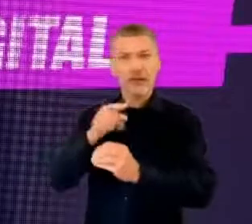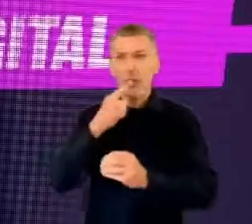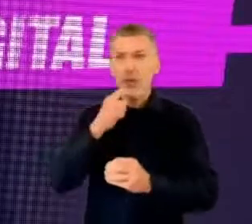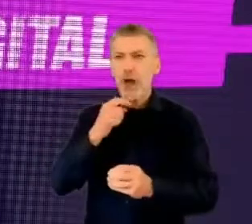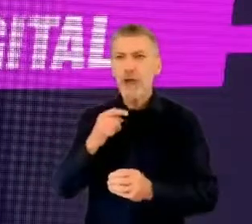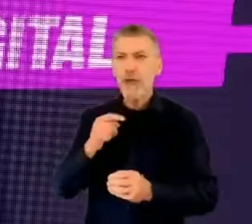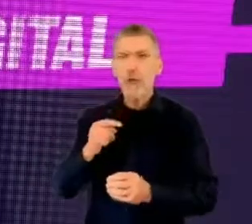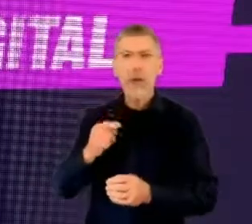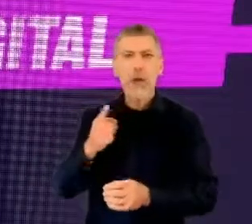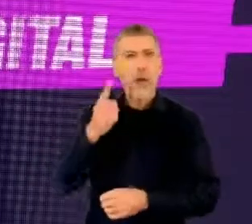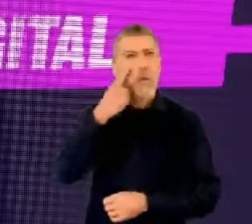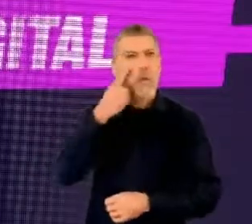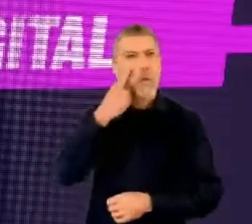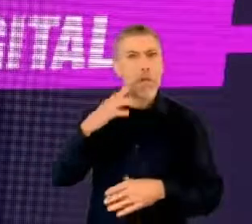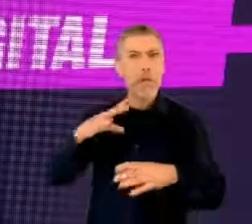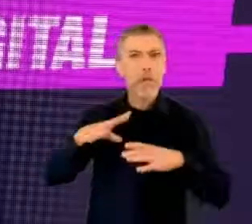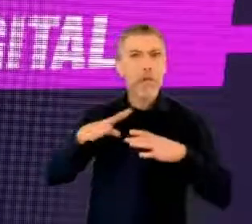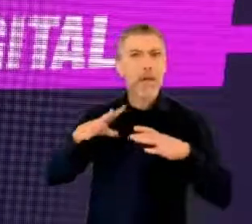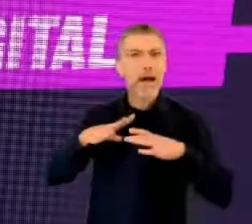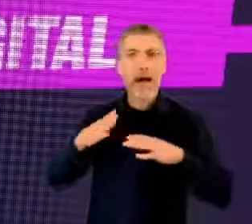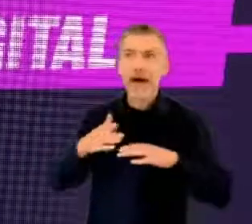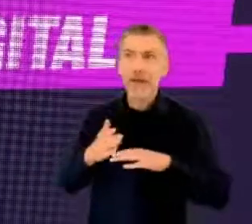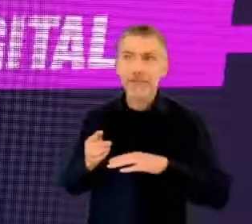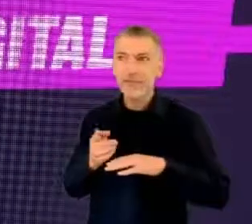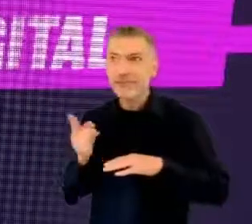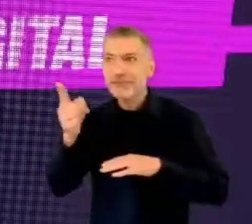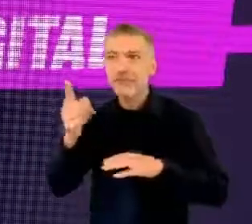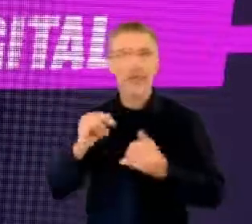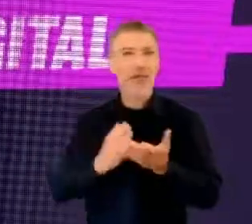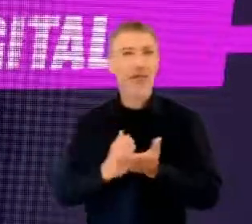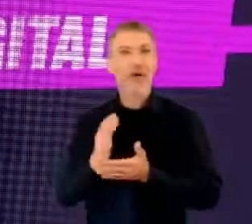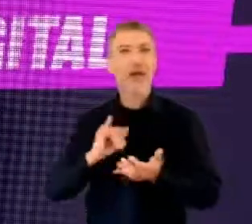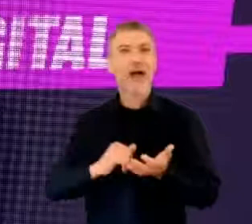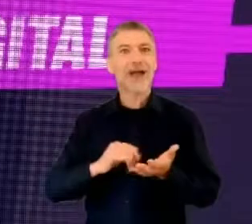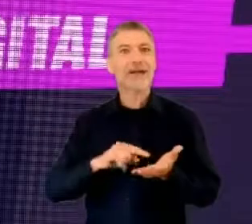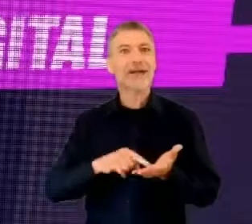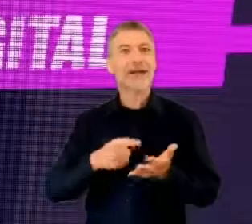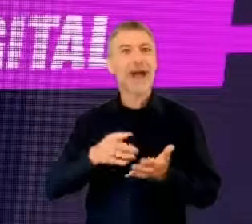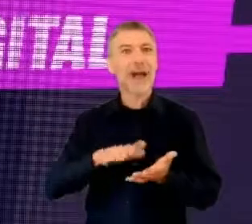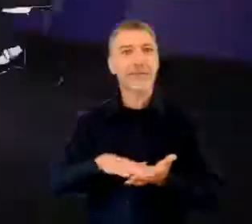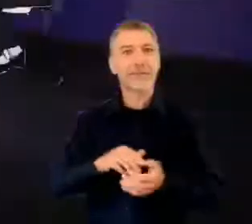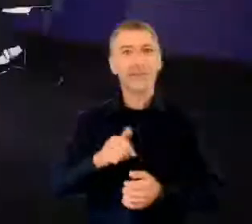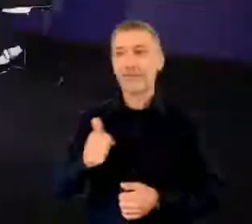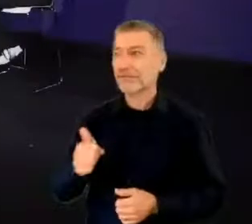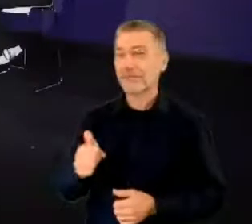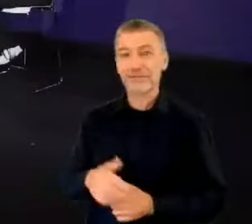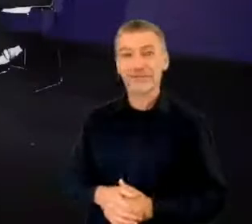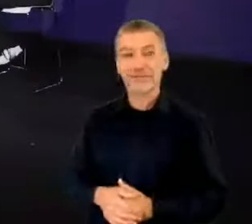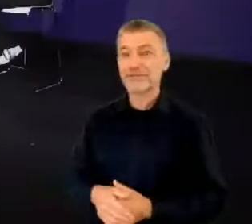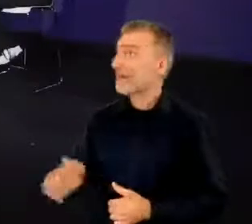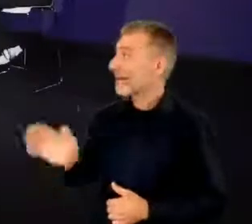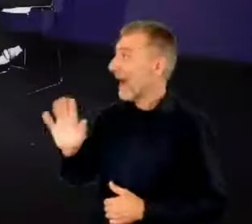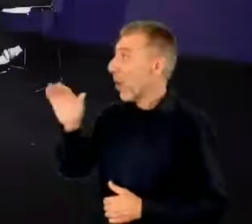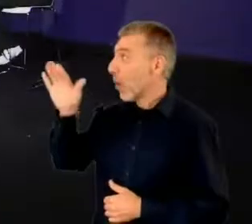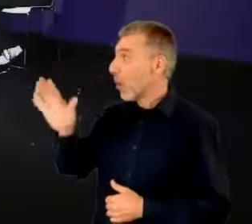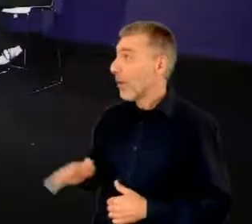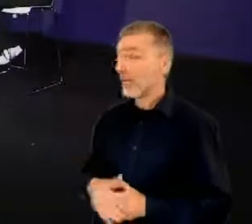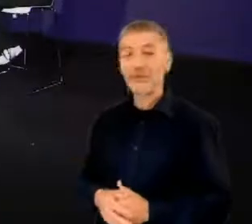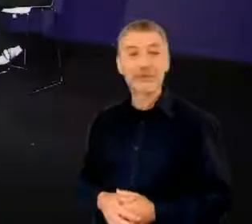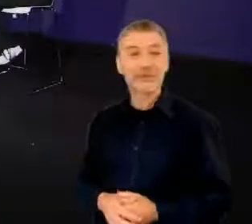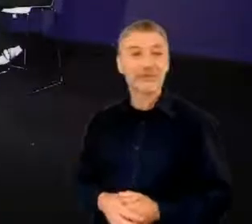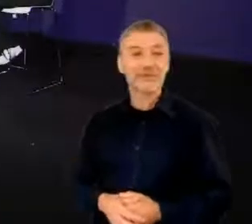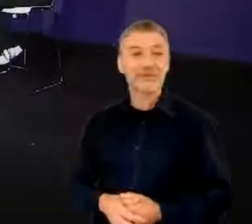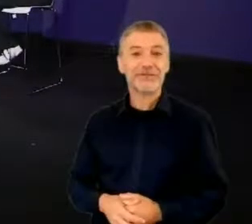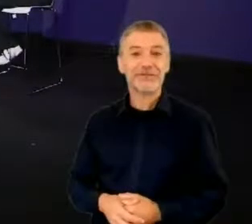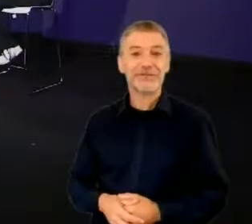STEM. So, my fantastic panel, how are you all doing? Hi. Hello. Yeah, I'm a